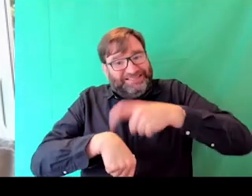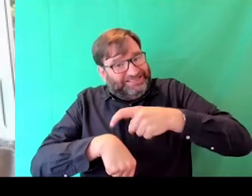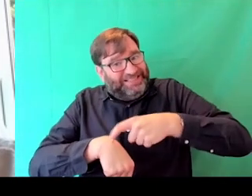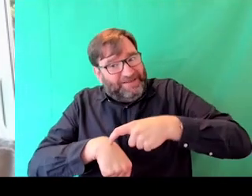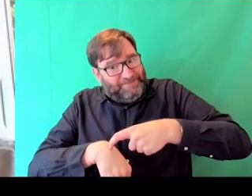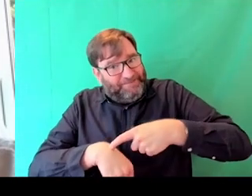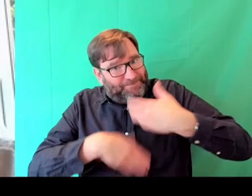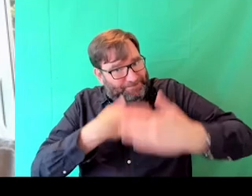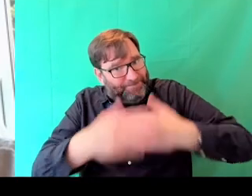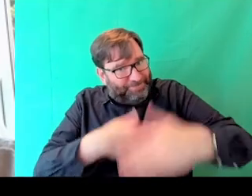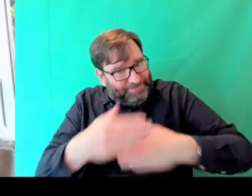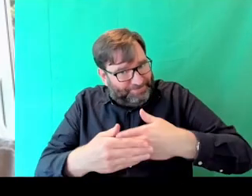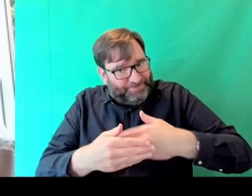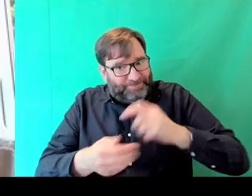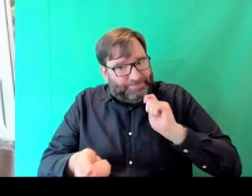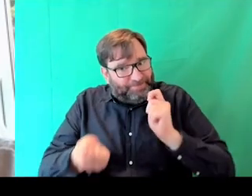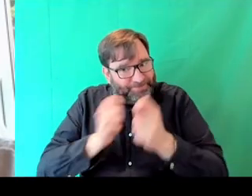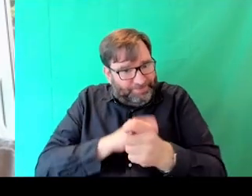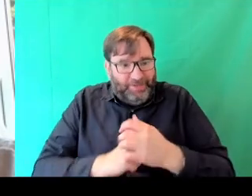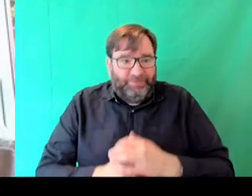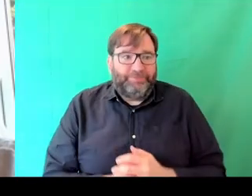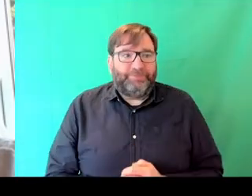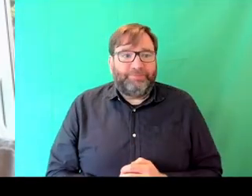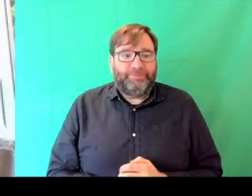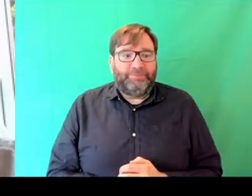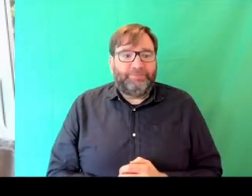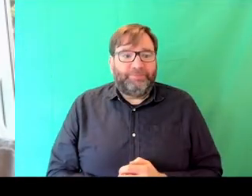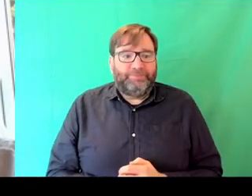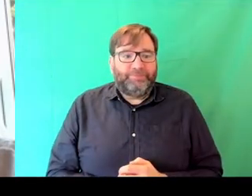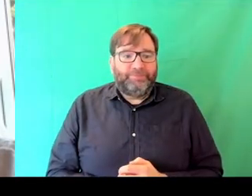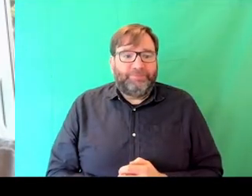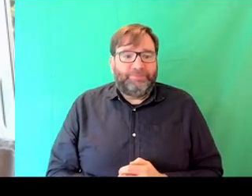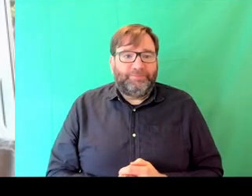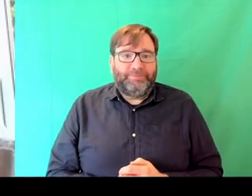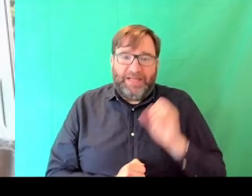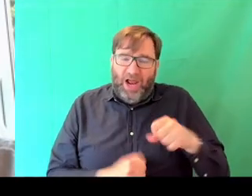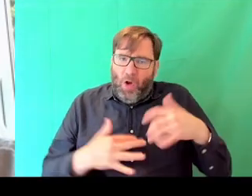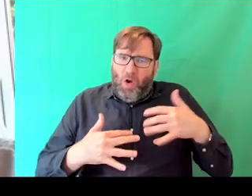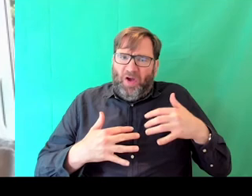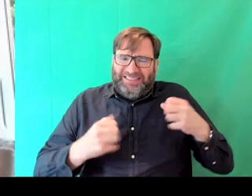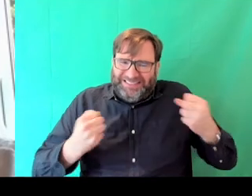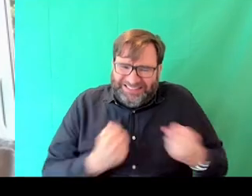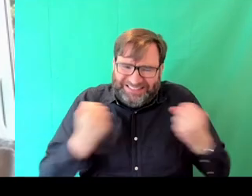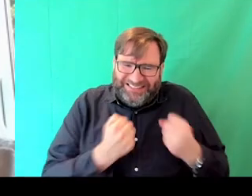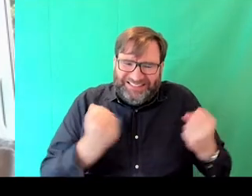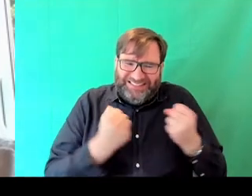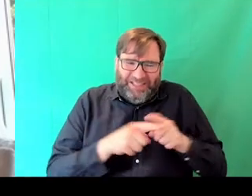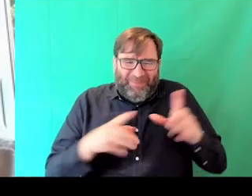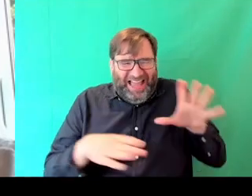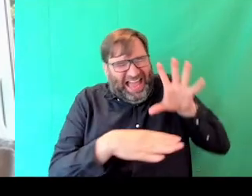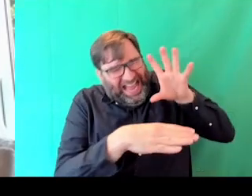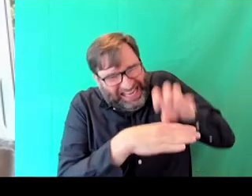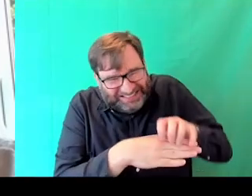that you have to ask yourself to enter into this space and really make your business accessible and inclusive for